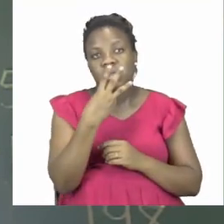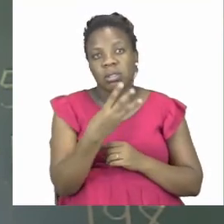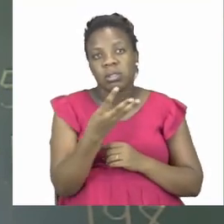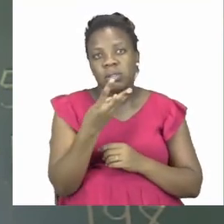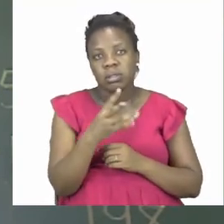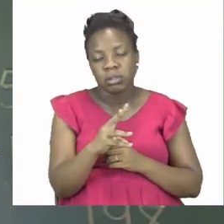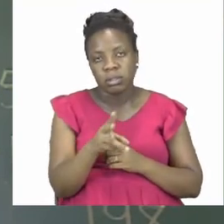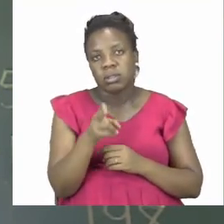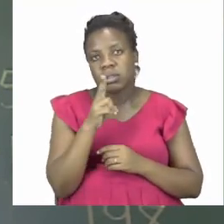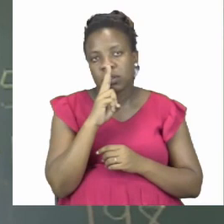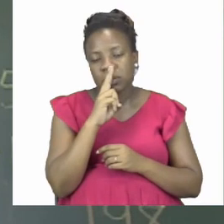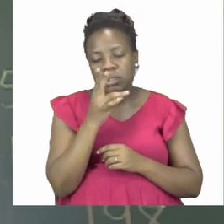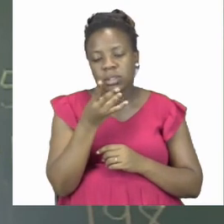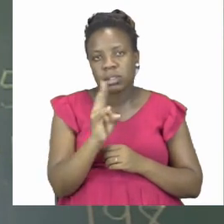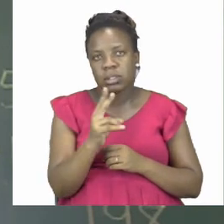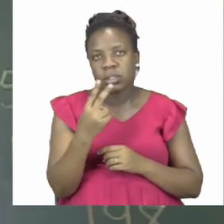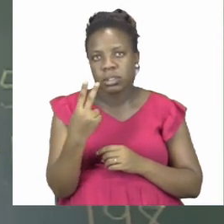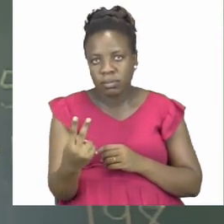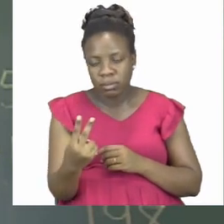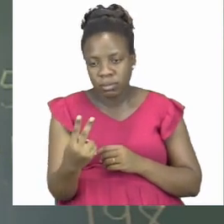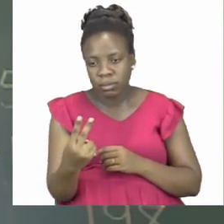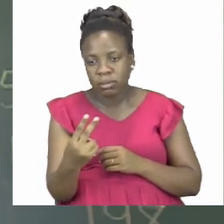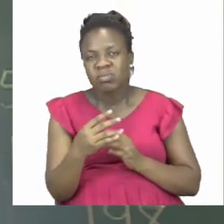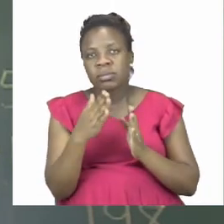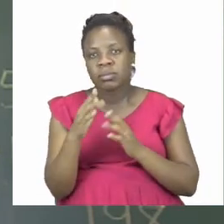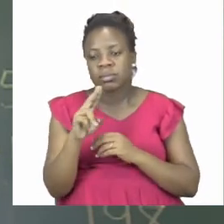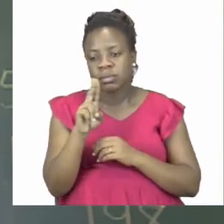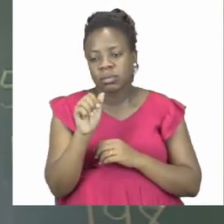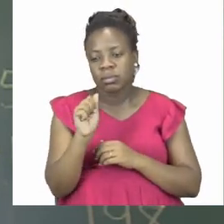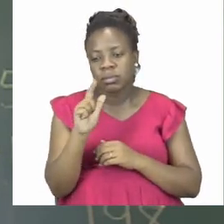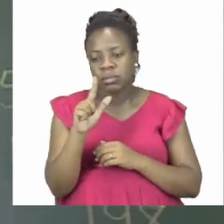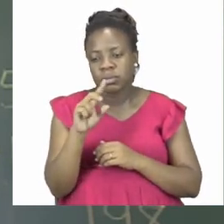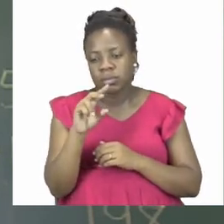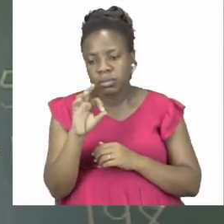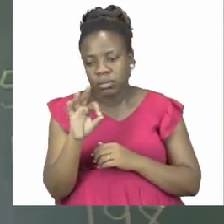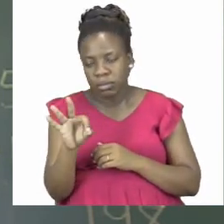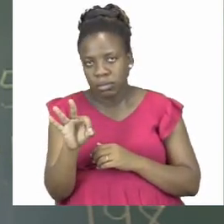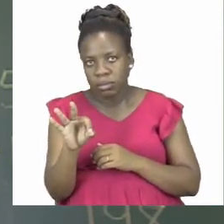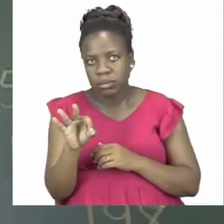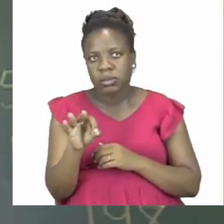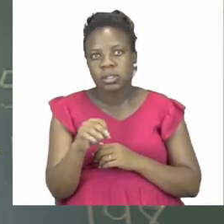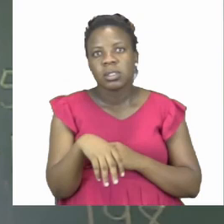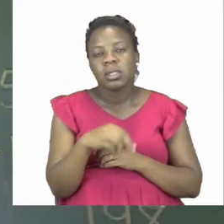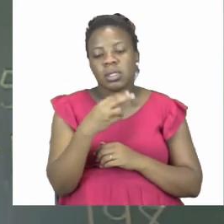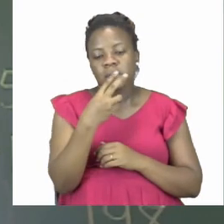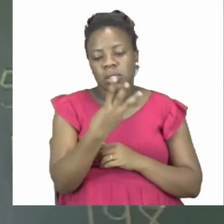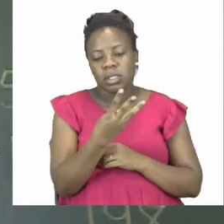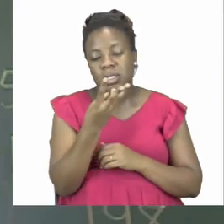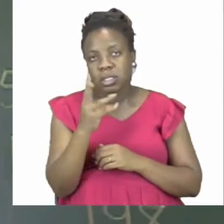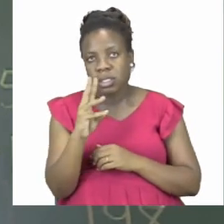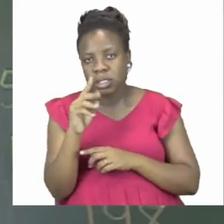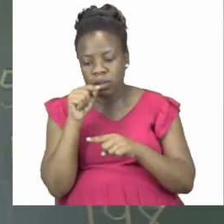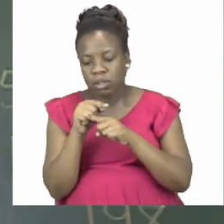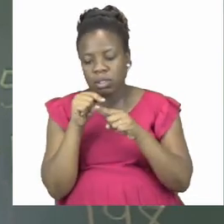becomes 18. So take your time, boys and girls, when you're doubling and when you're halving. Try not to get confused. But if you do